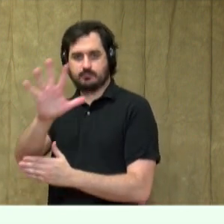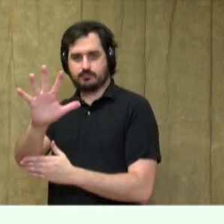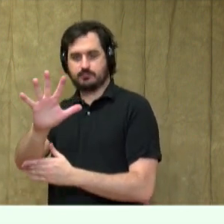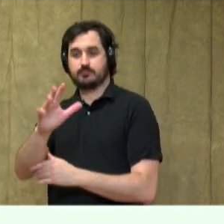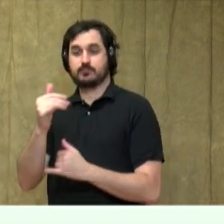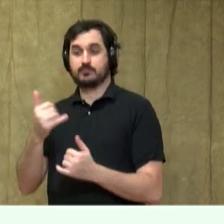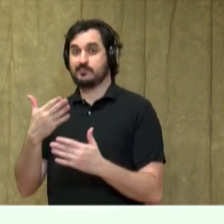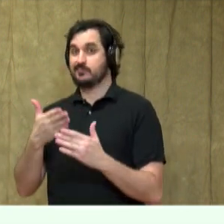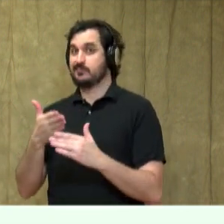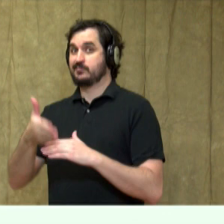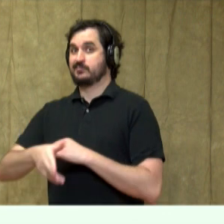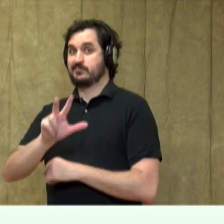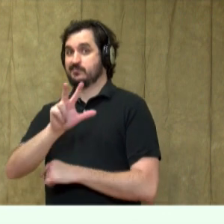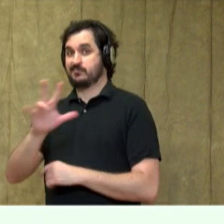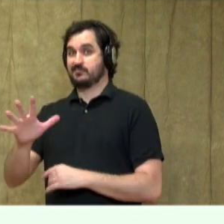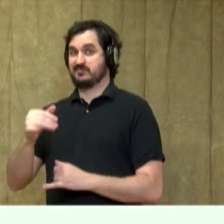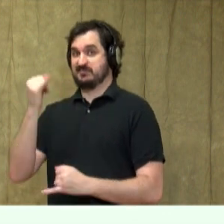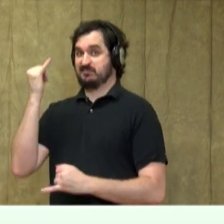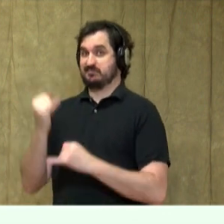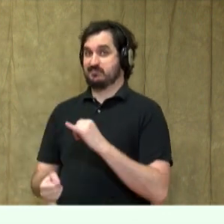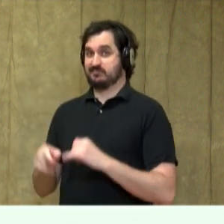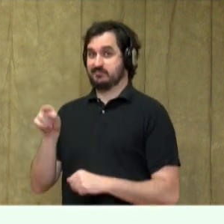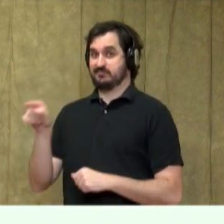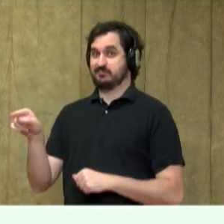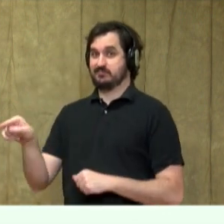35. And then after 35,